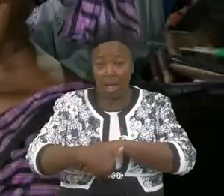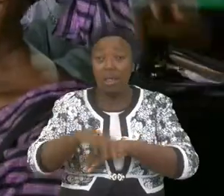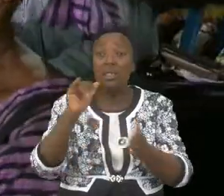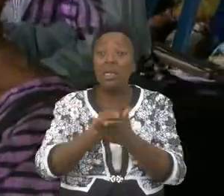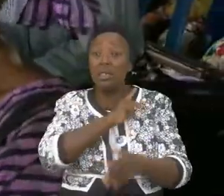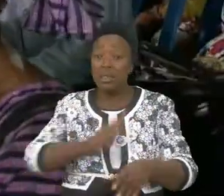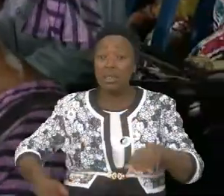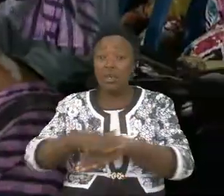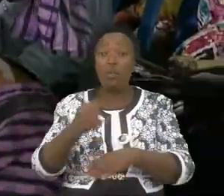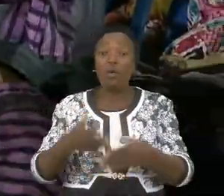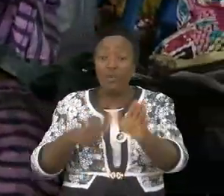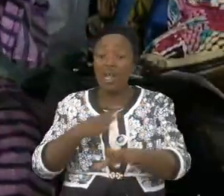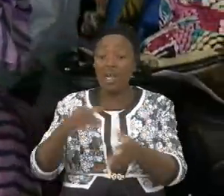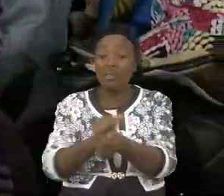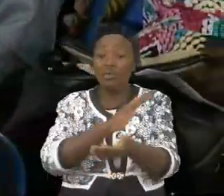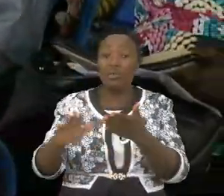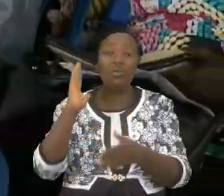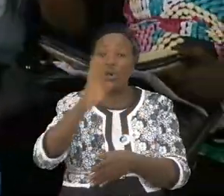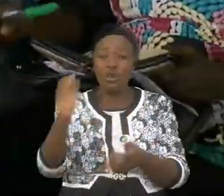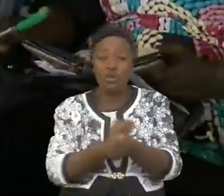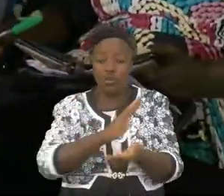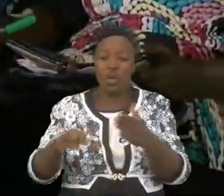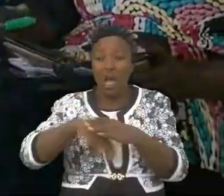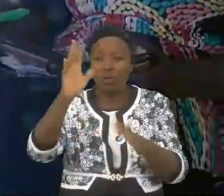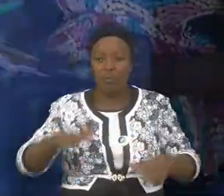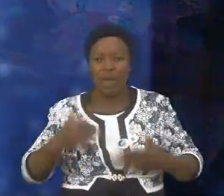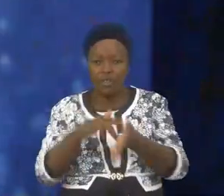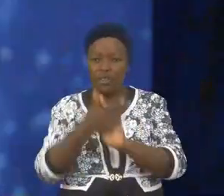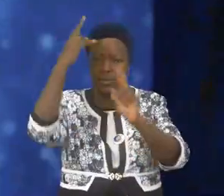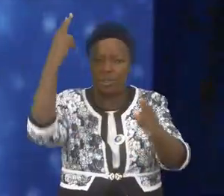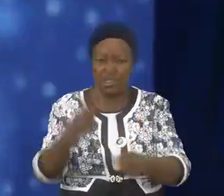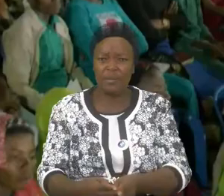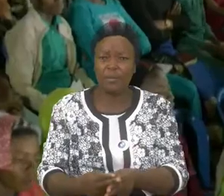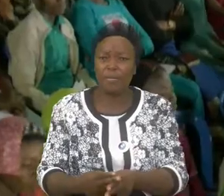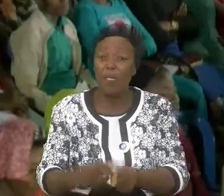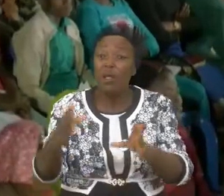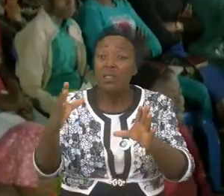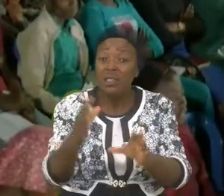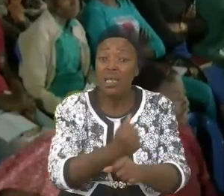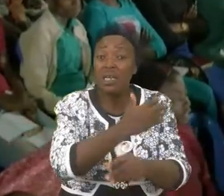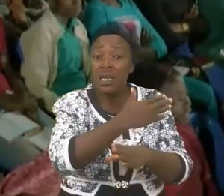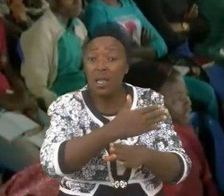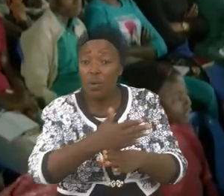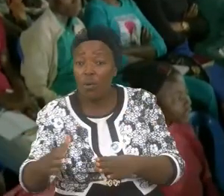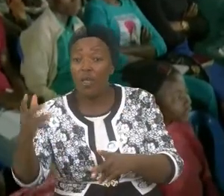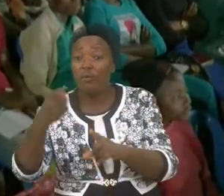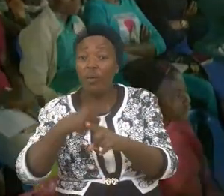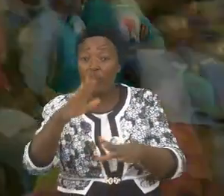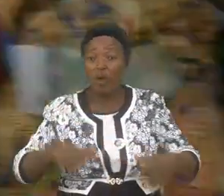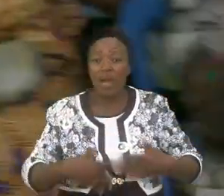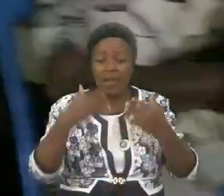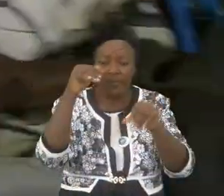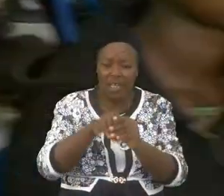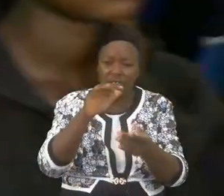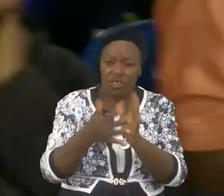life. Taken away from your life in Jesus' name. Kingdom number one, kingdom